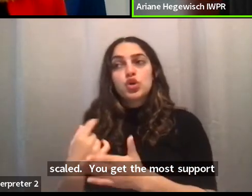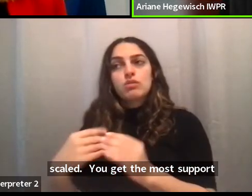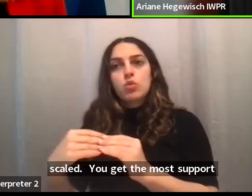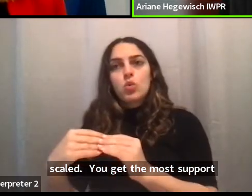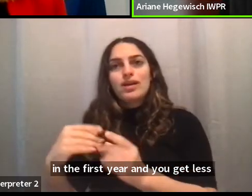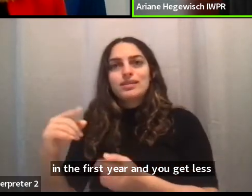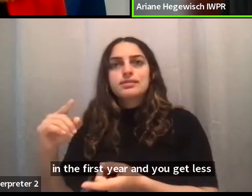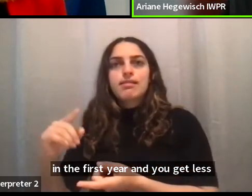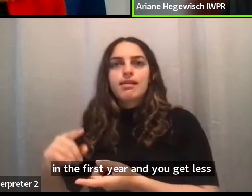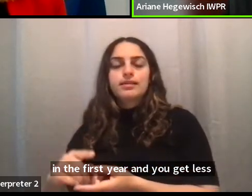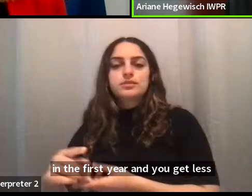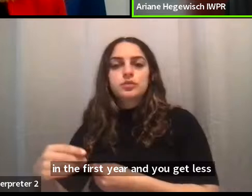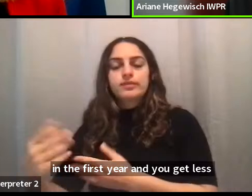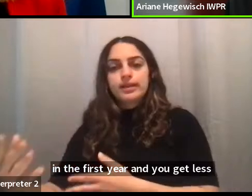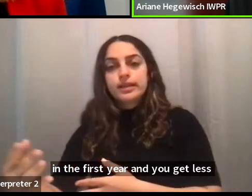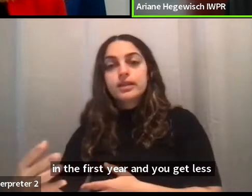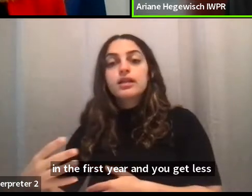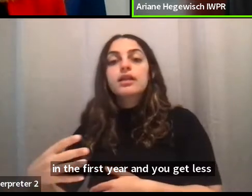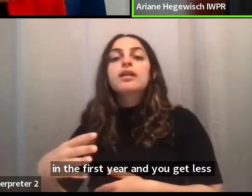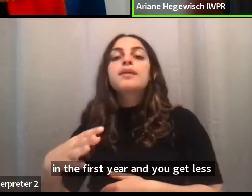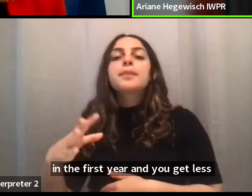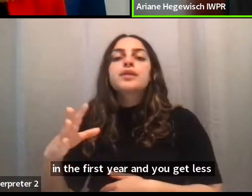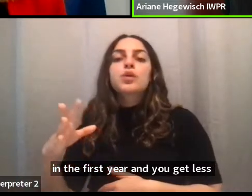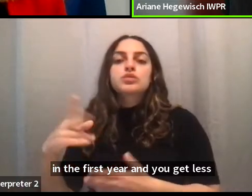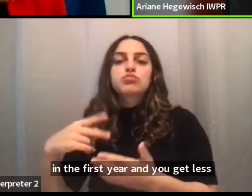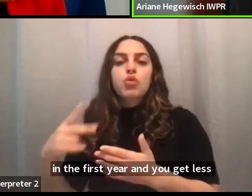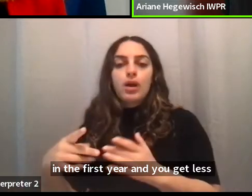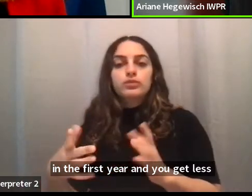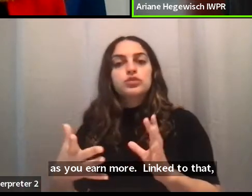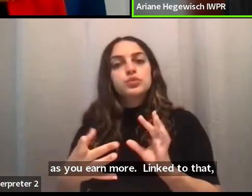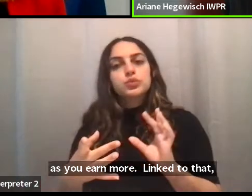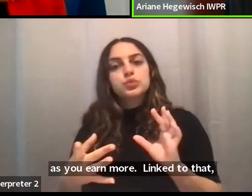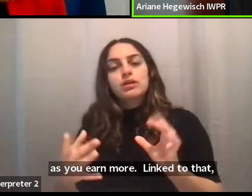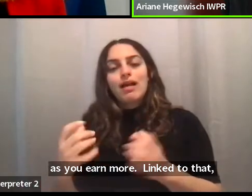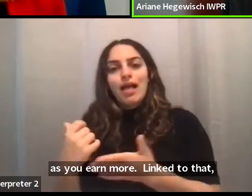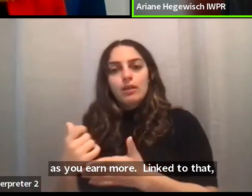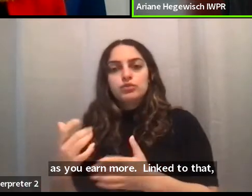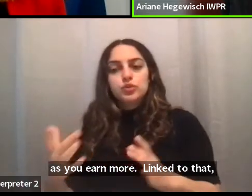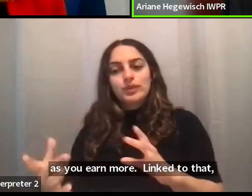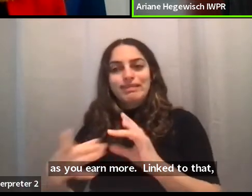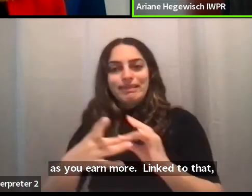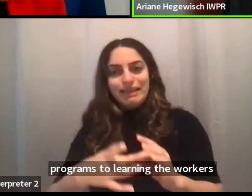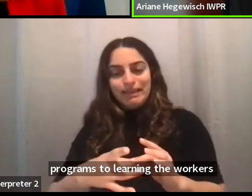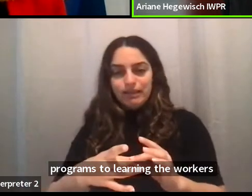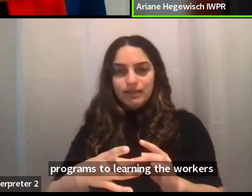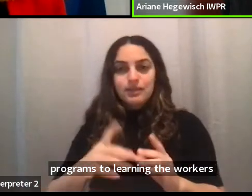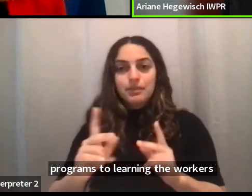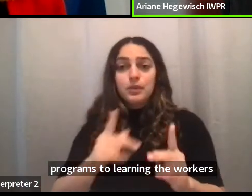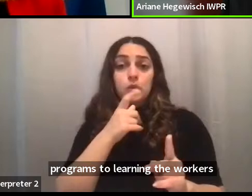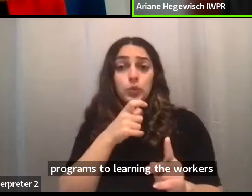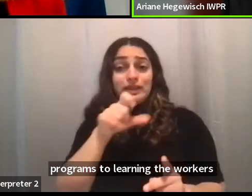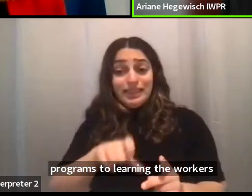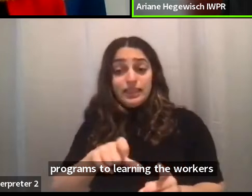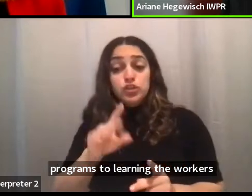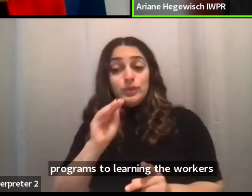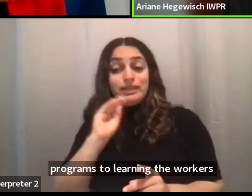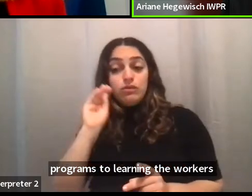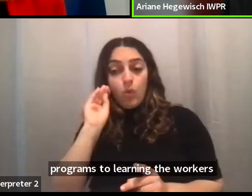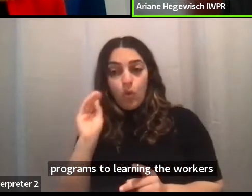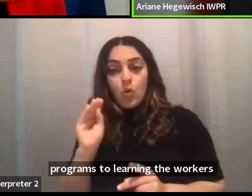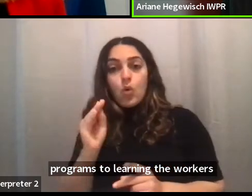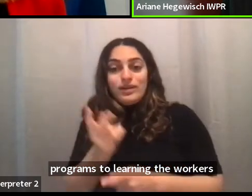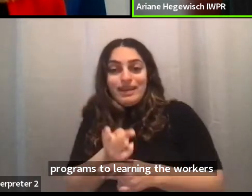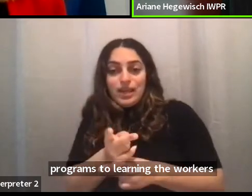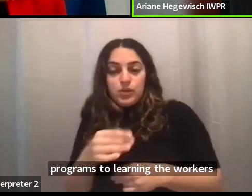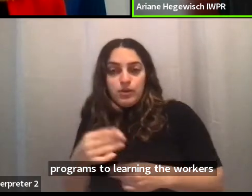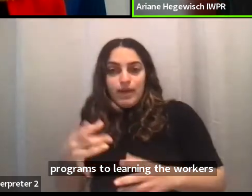that are programs to link the workers who need that care to in-home daycare providers who can provide it and to